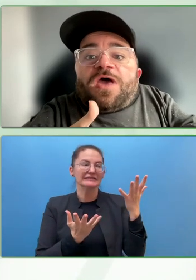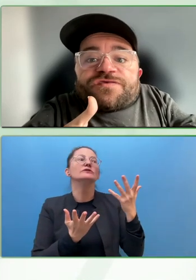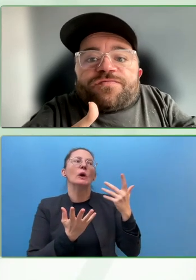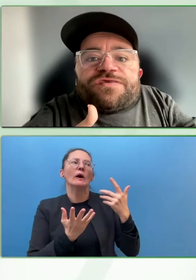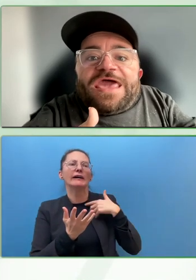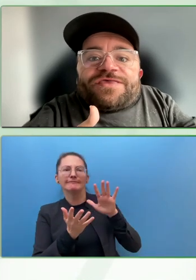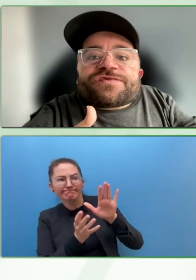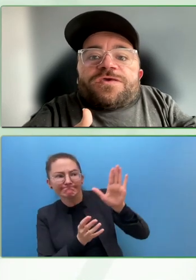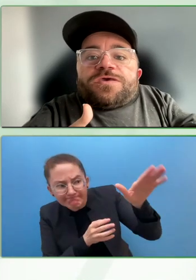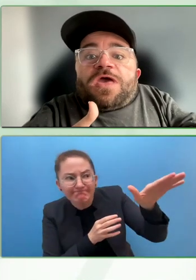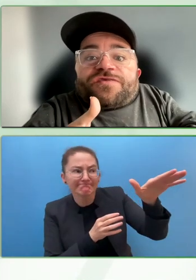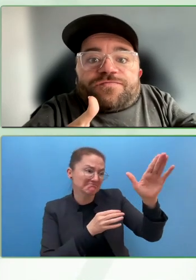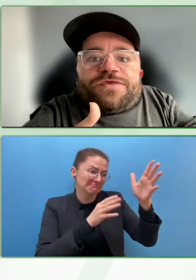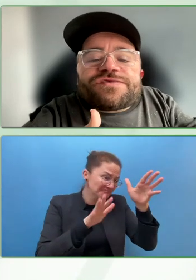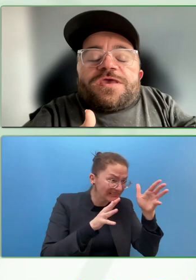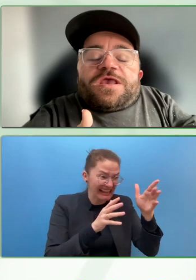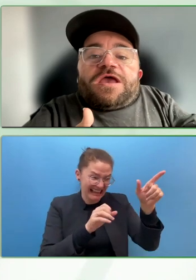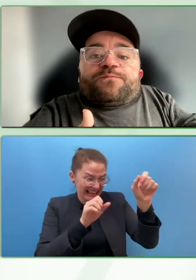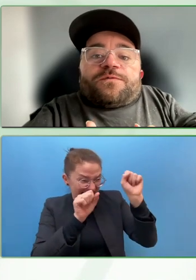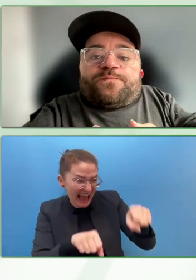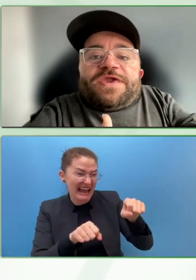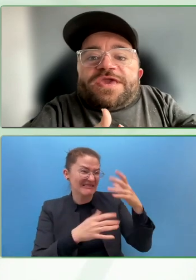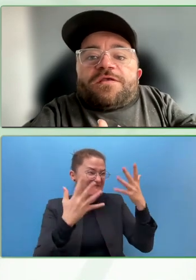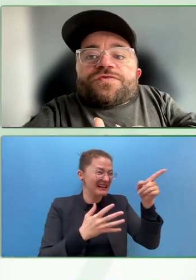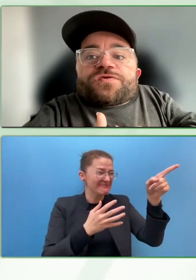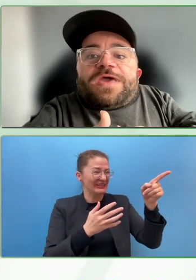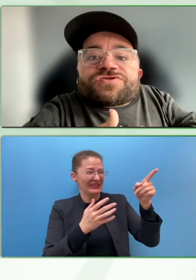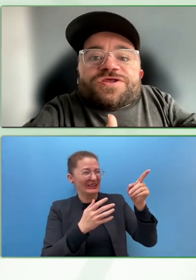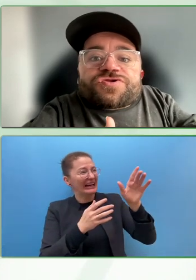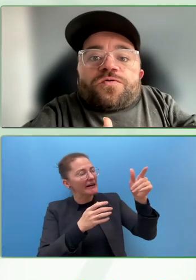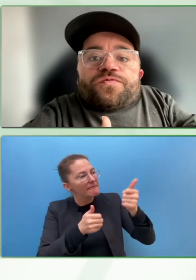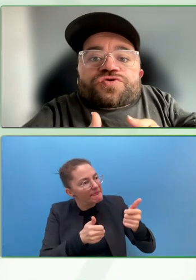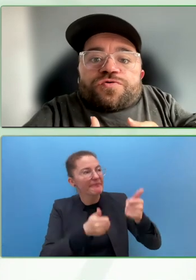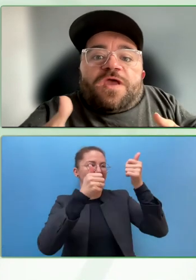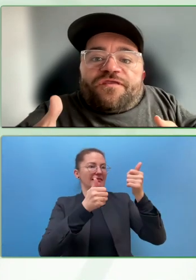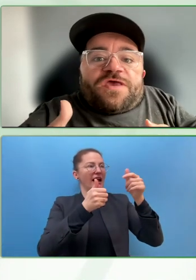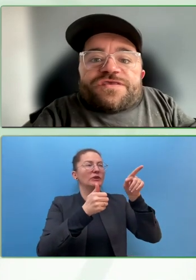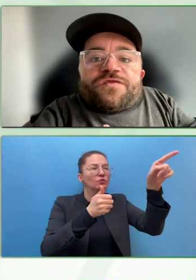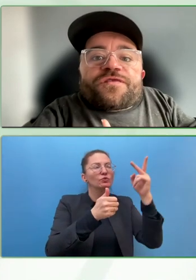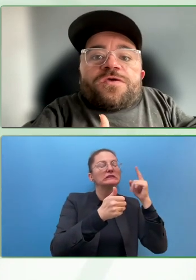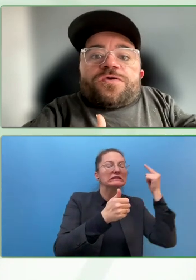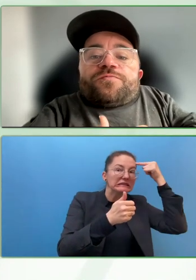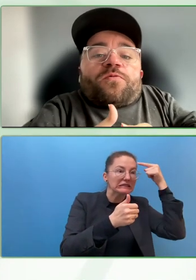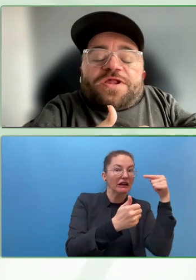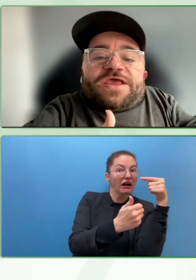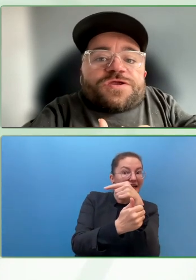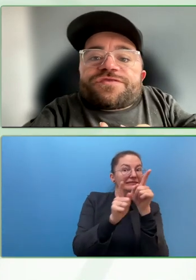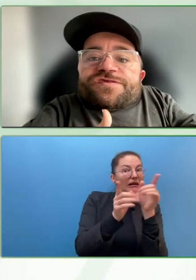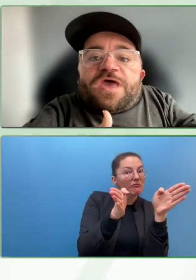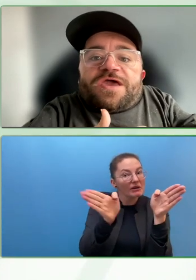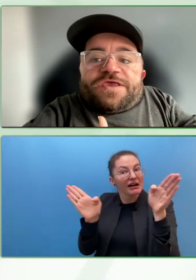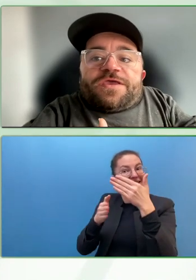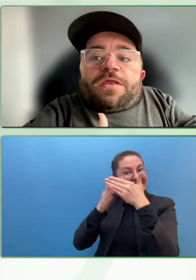disabled customers as customers, but B, to actually show the true diversity of the